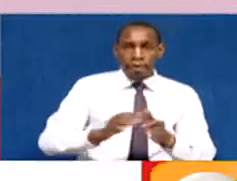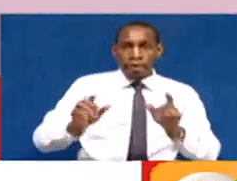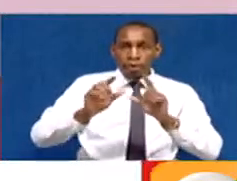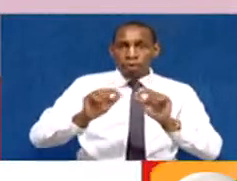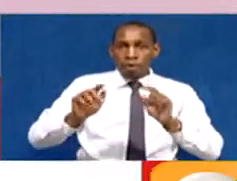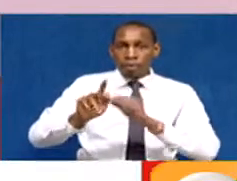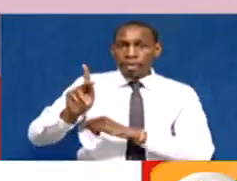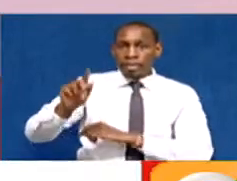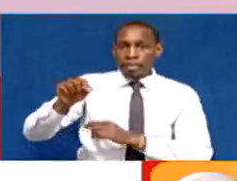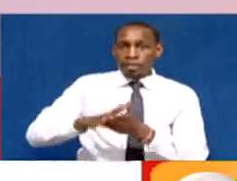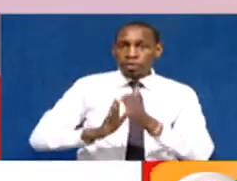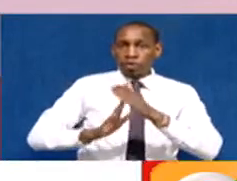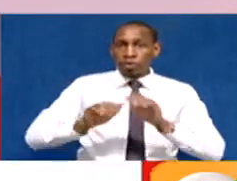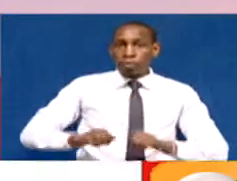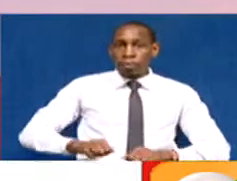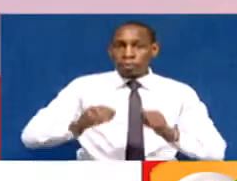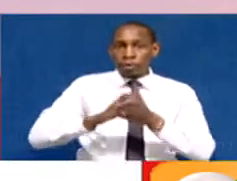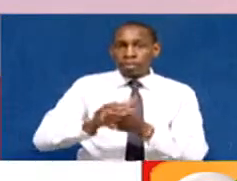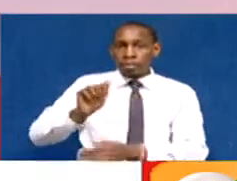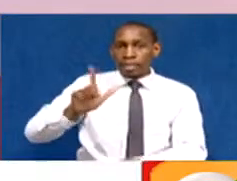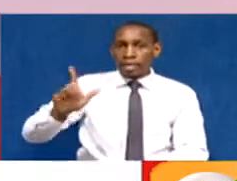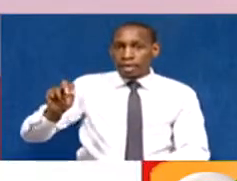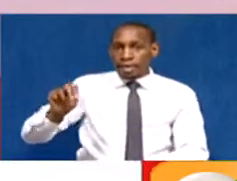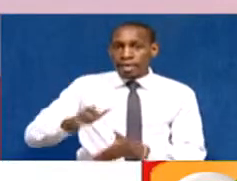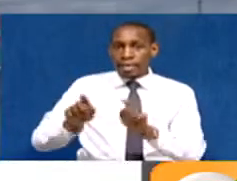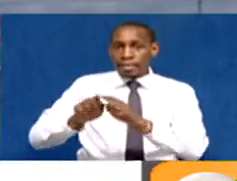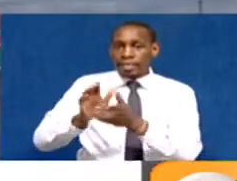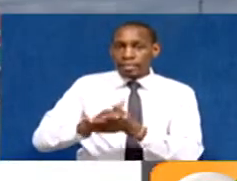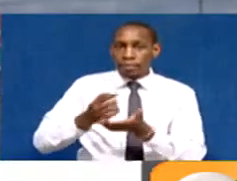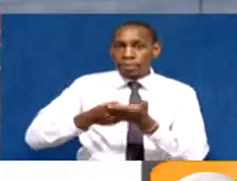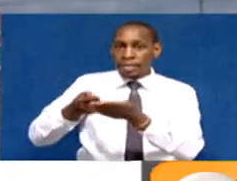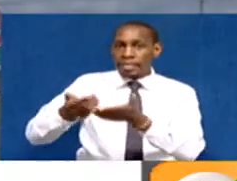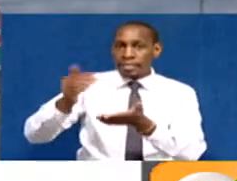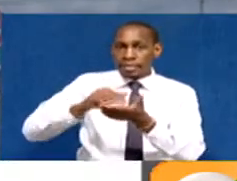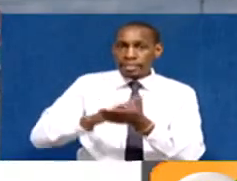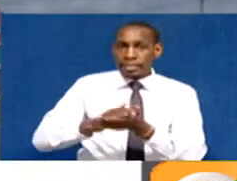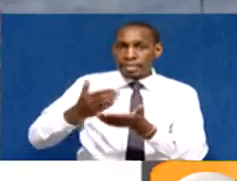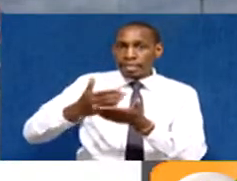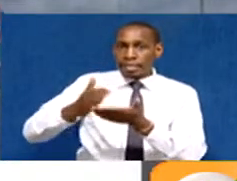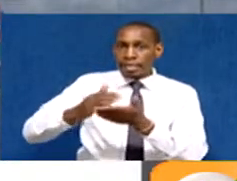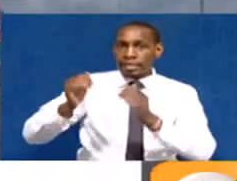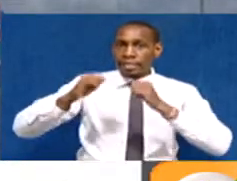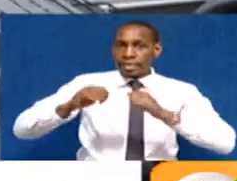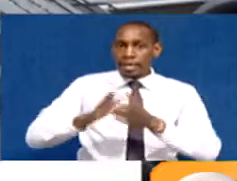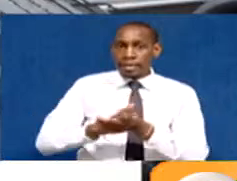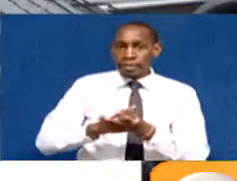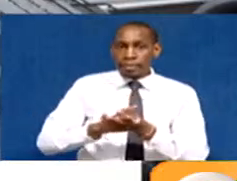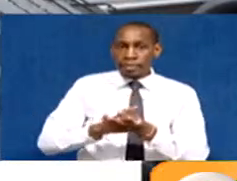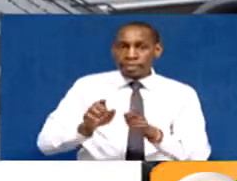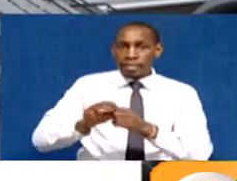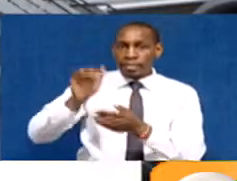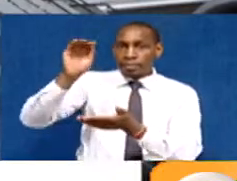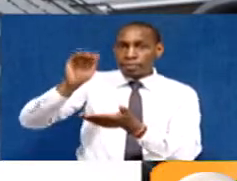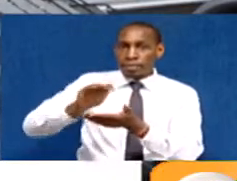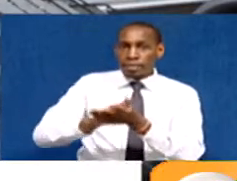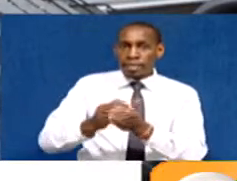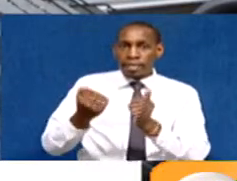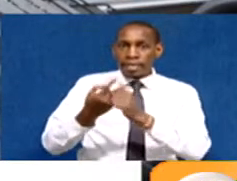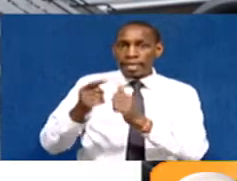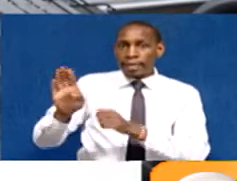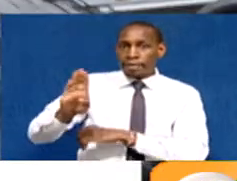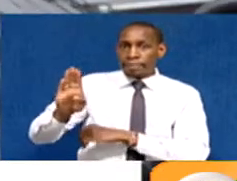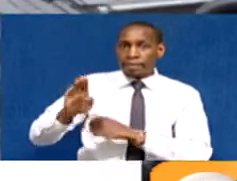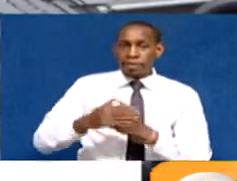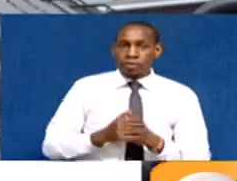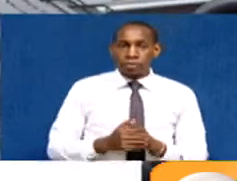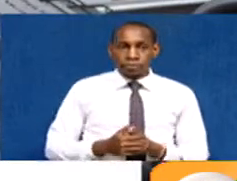According to the airline's CEO, Alan Kilavuka, they've also managed to renegotiate their lease agreements on their fleets, reducing it by 11 billion